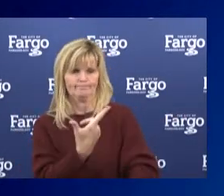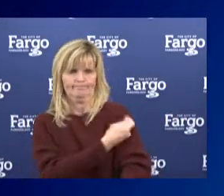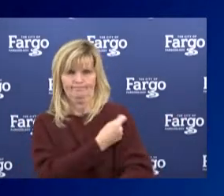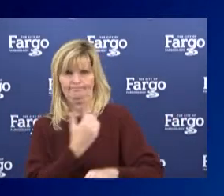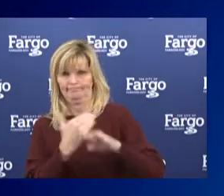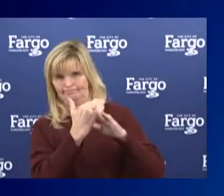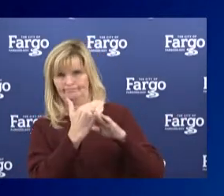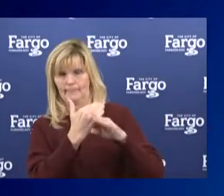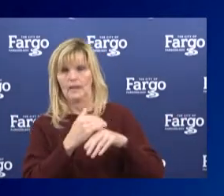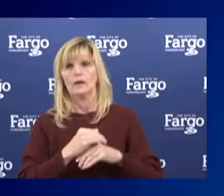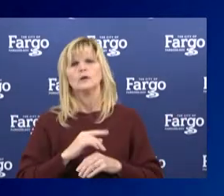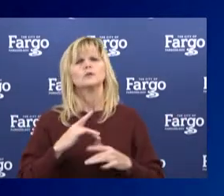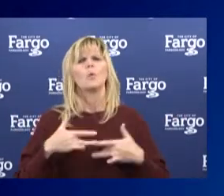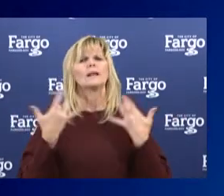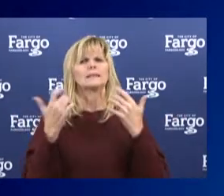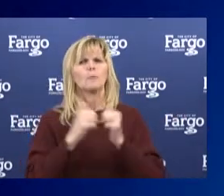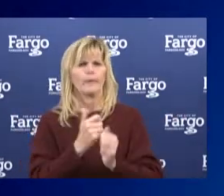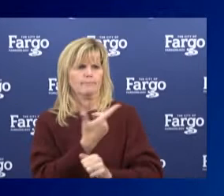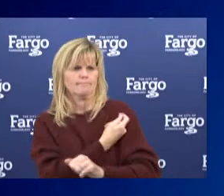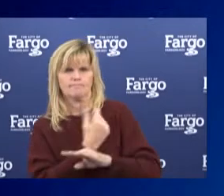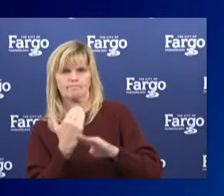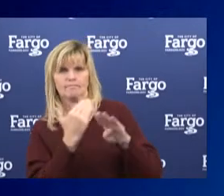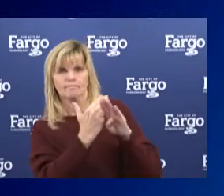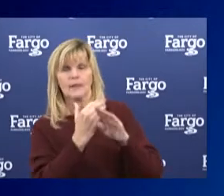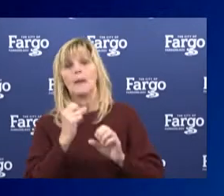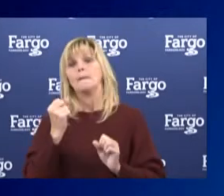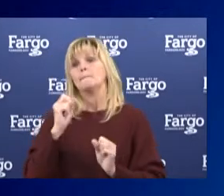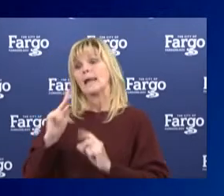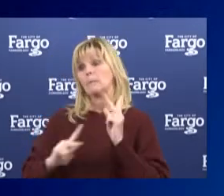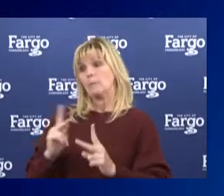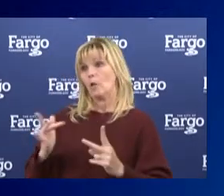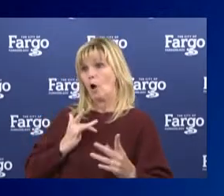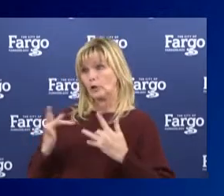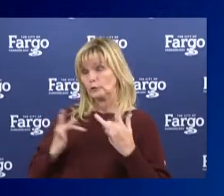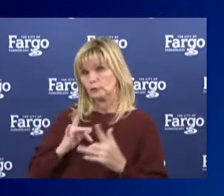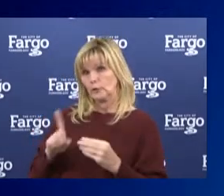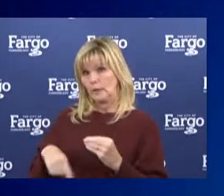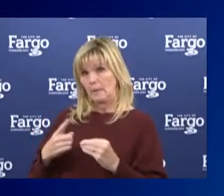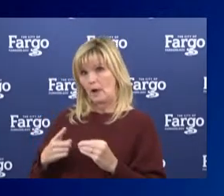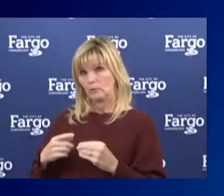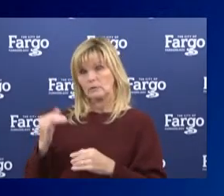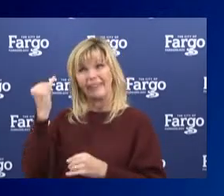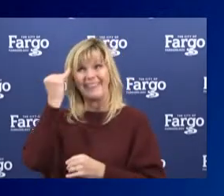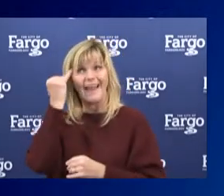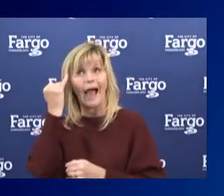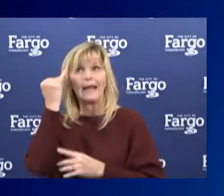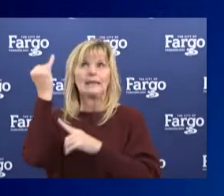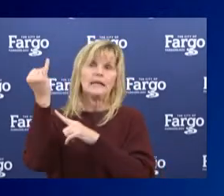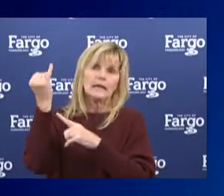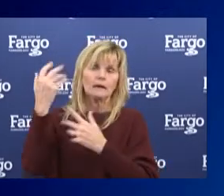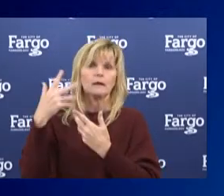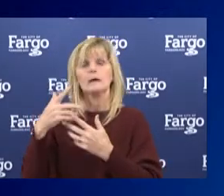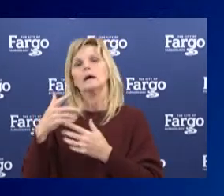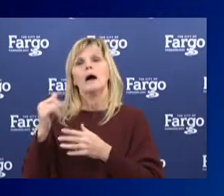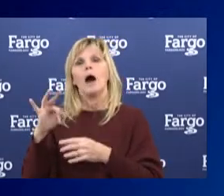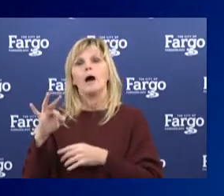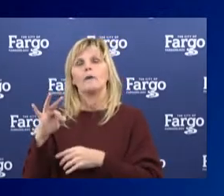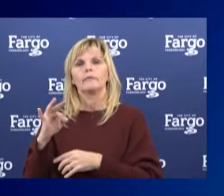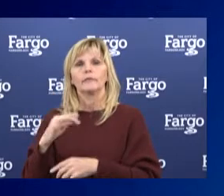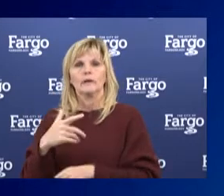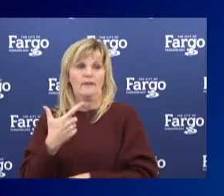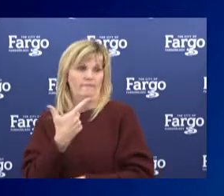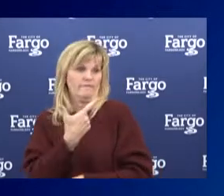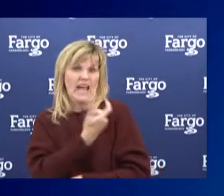at with vaccines? A lot of people worry about are concerned about the idea of the speed with which vaccines are being